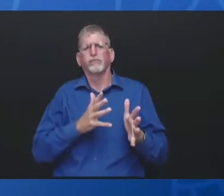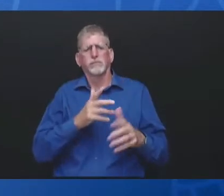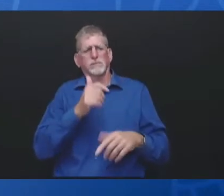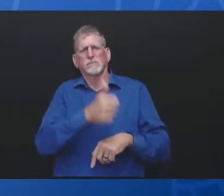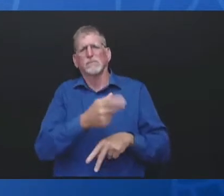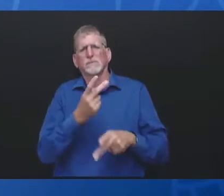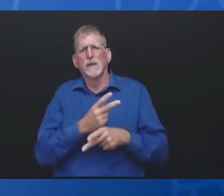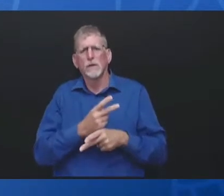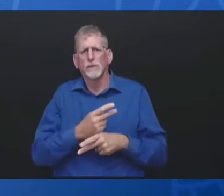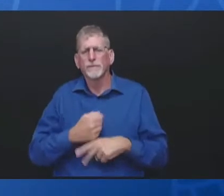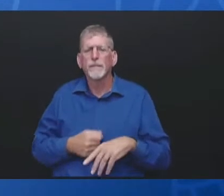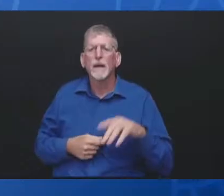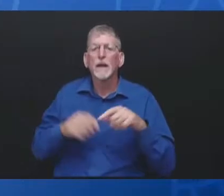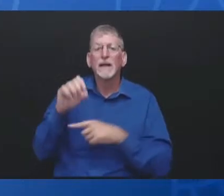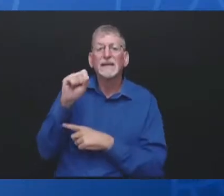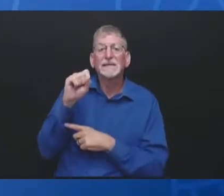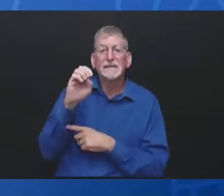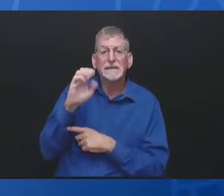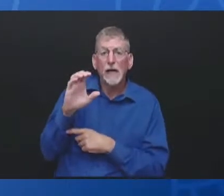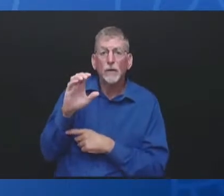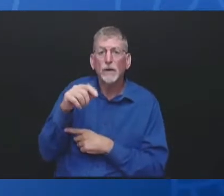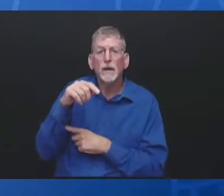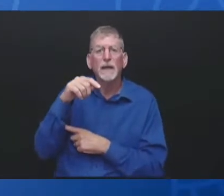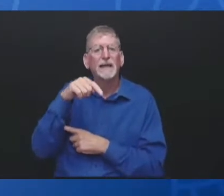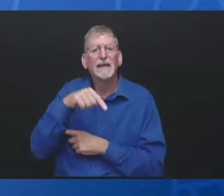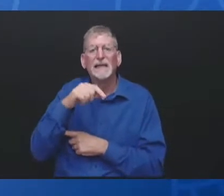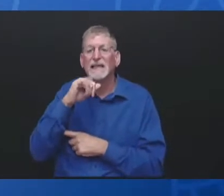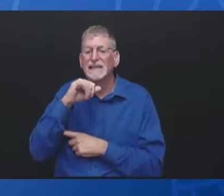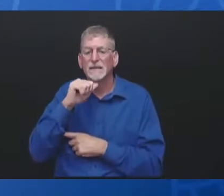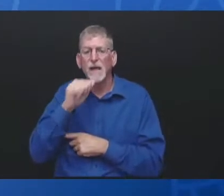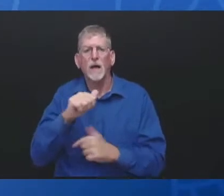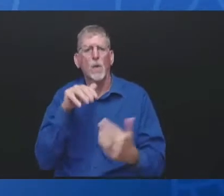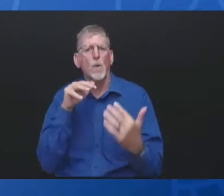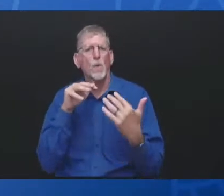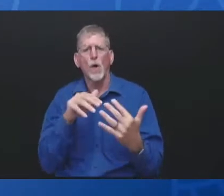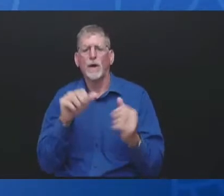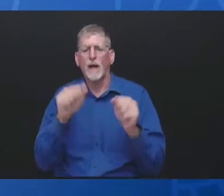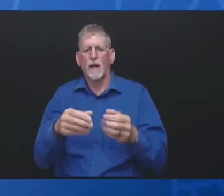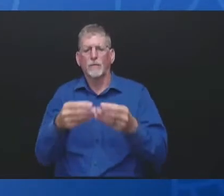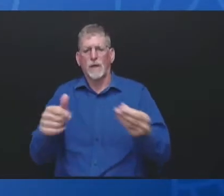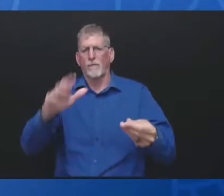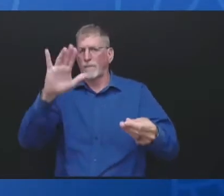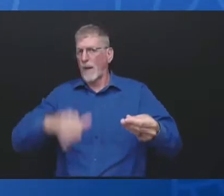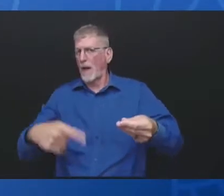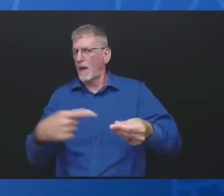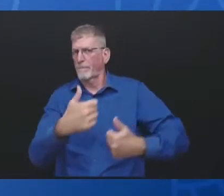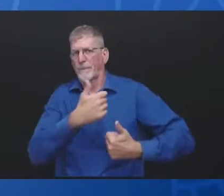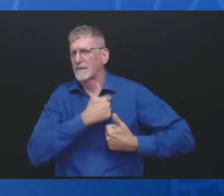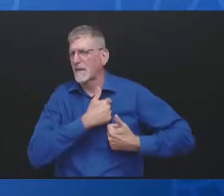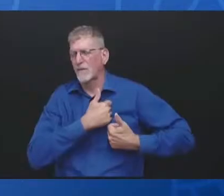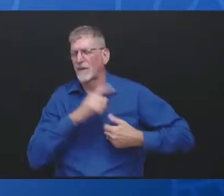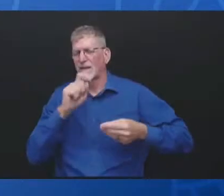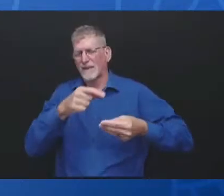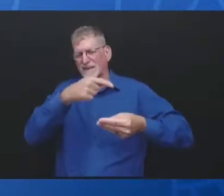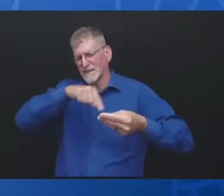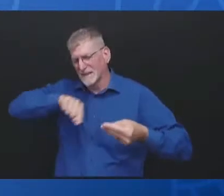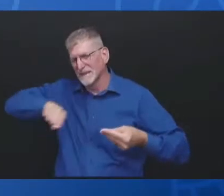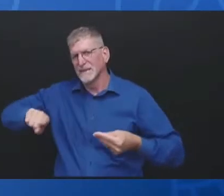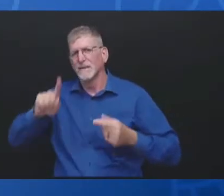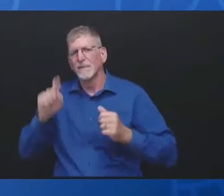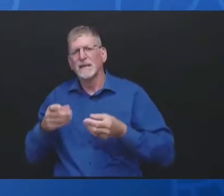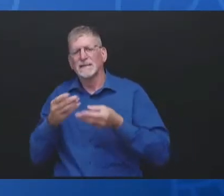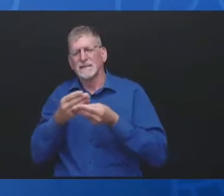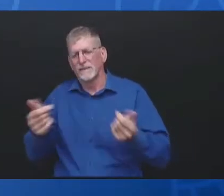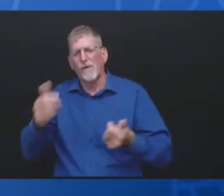war that can be solved through the military and through violence, that it has to be done diplomatically. At the same time, you've